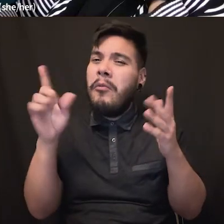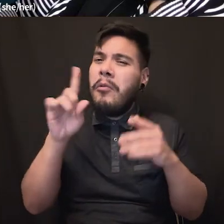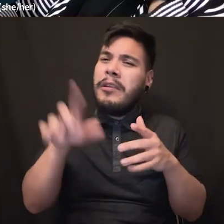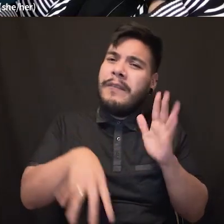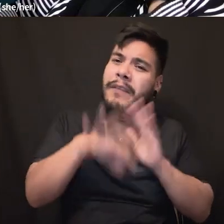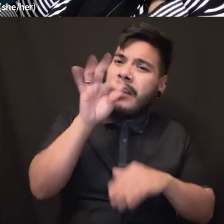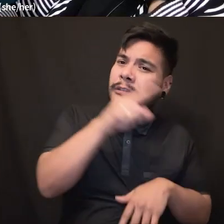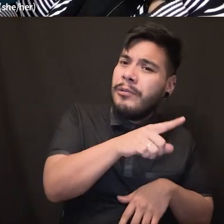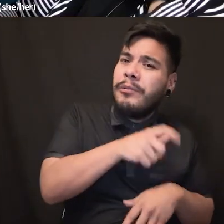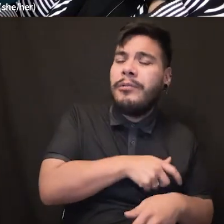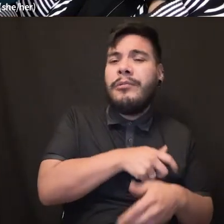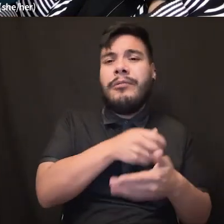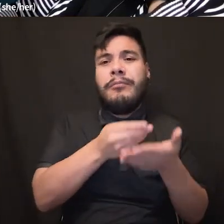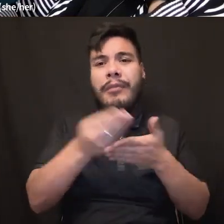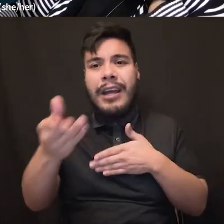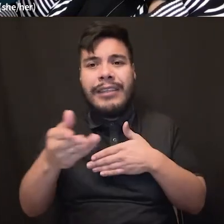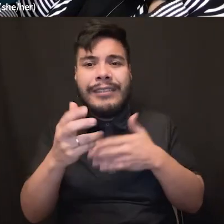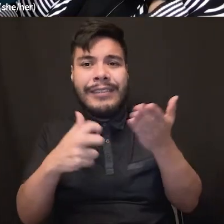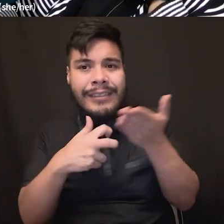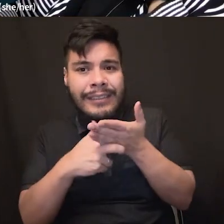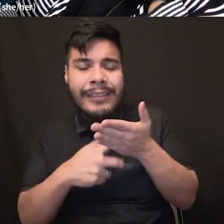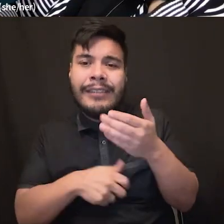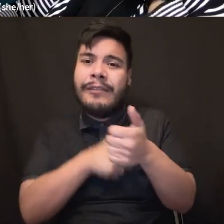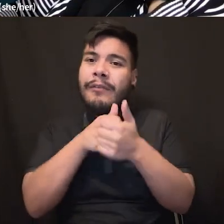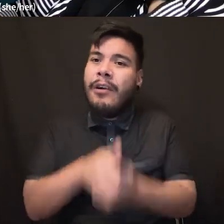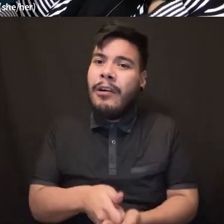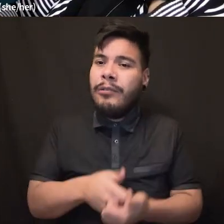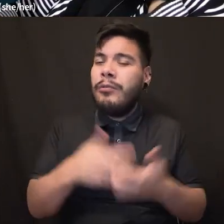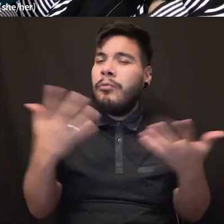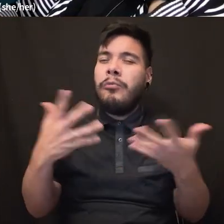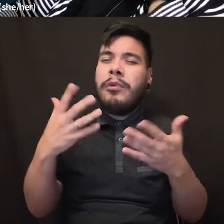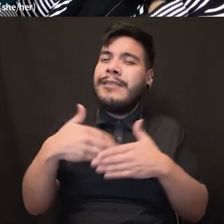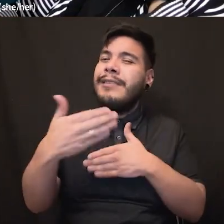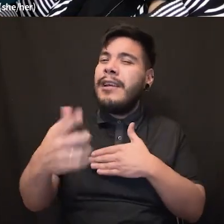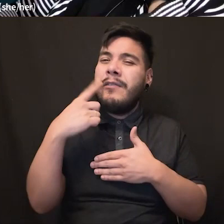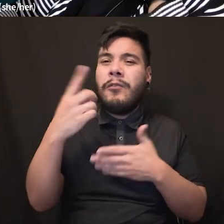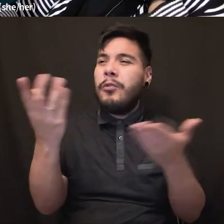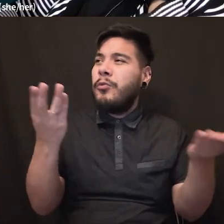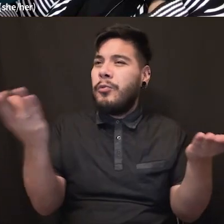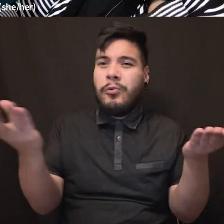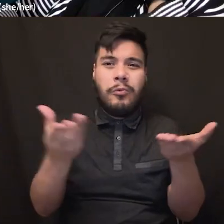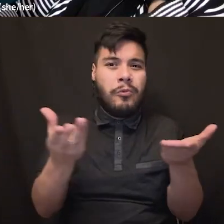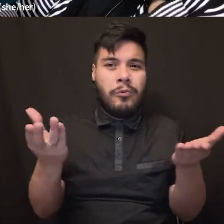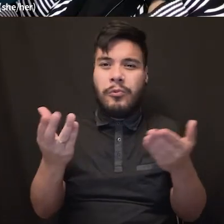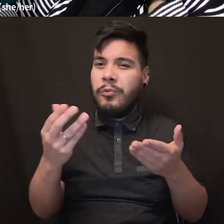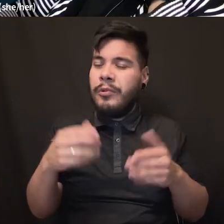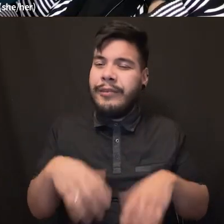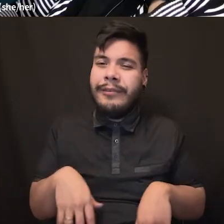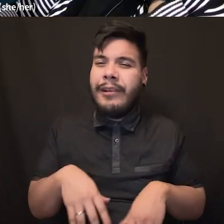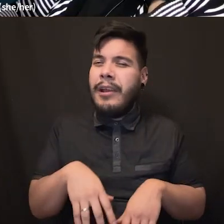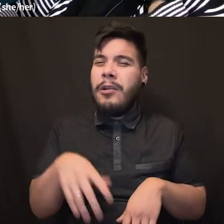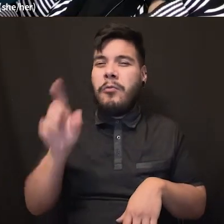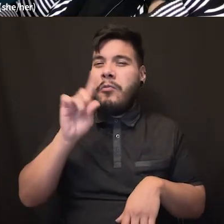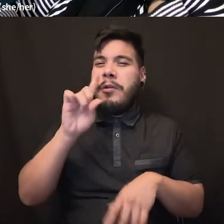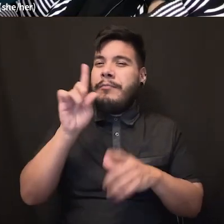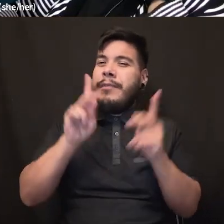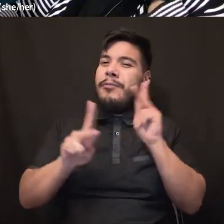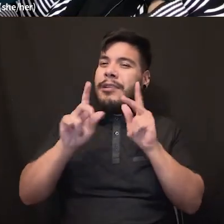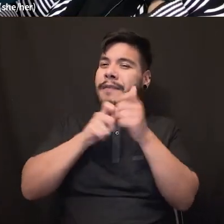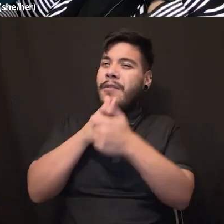buy tickets for your upcoming shows, what's next for you, and where should people be keeping track of you?